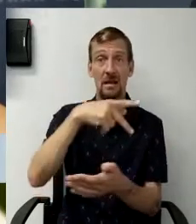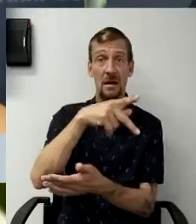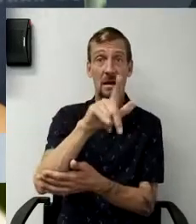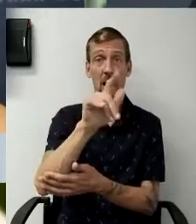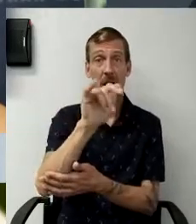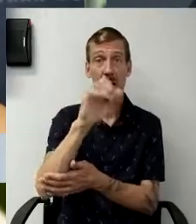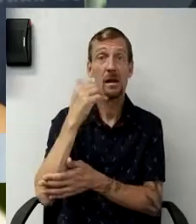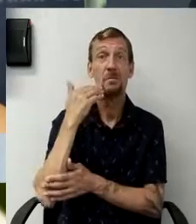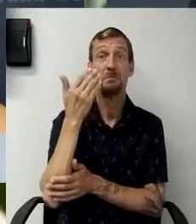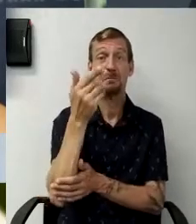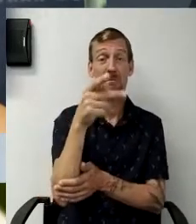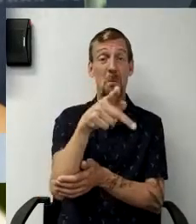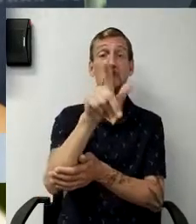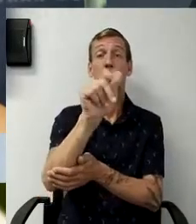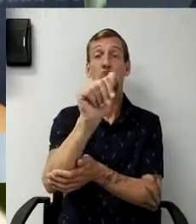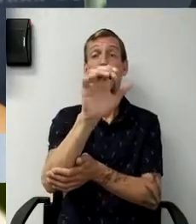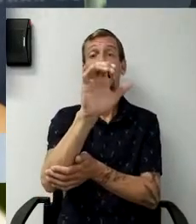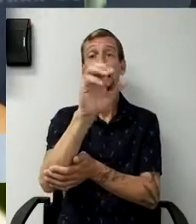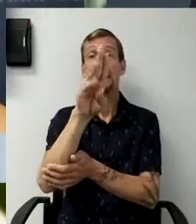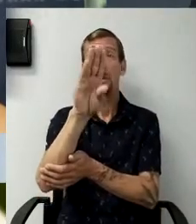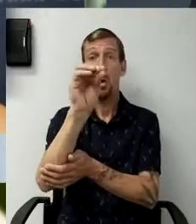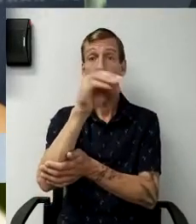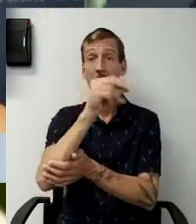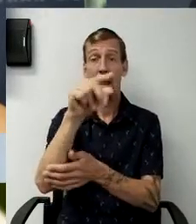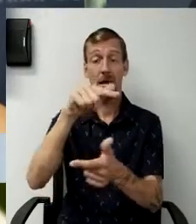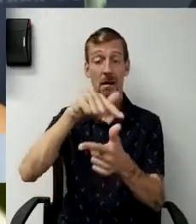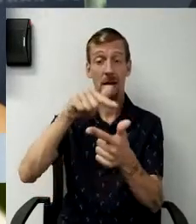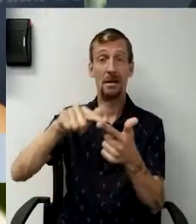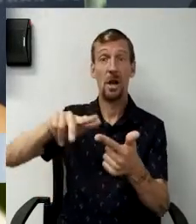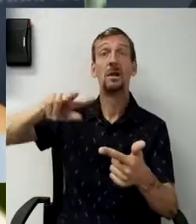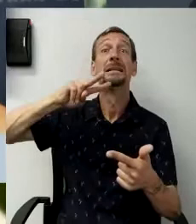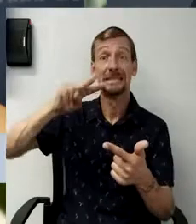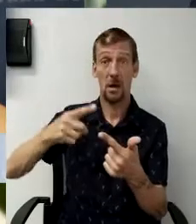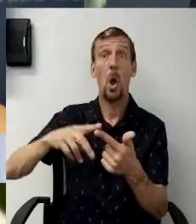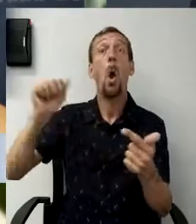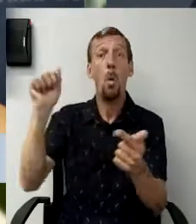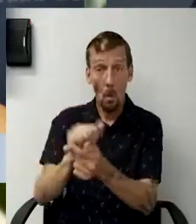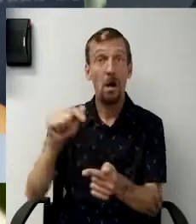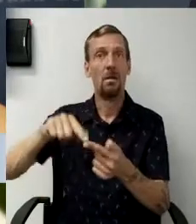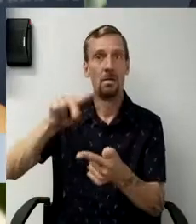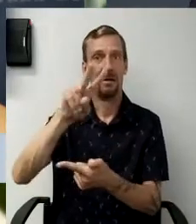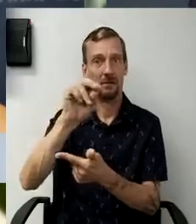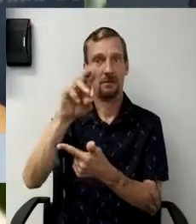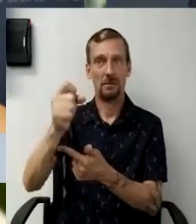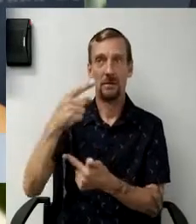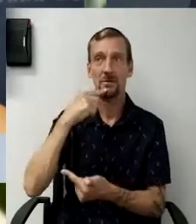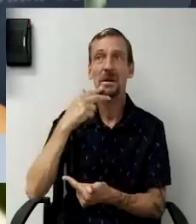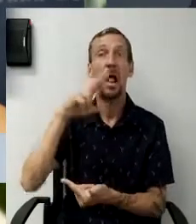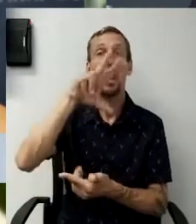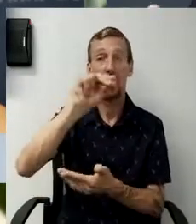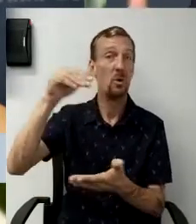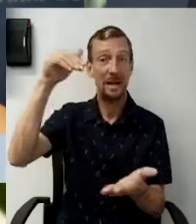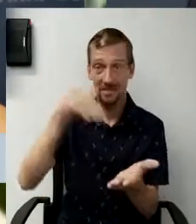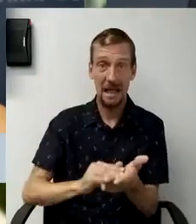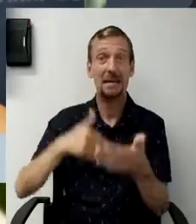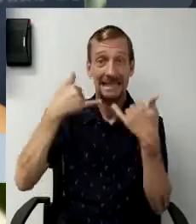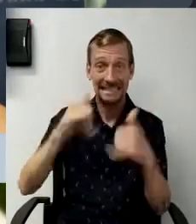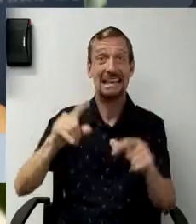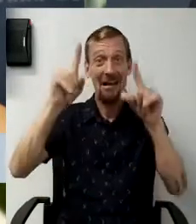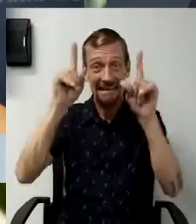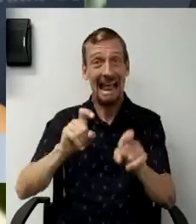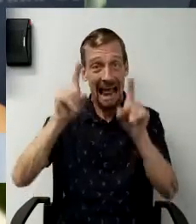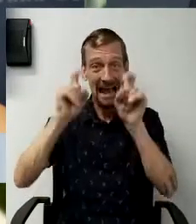Right. 15,000 with the actual virus. And to have 30,000 people sign up and say, yeah, you know, while it's still in the